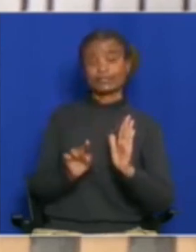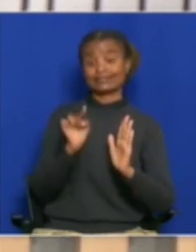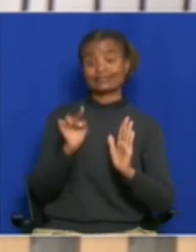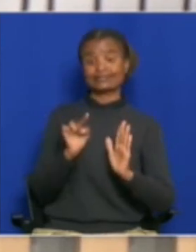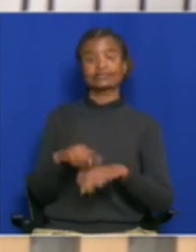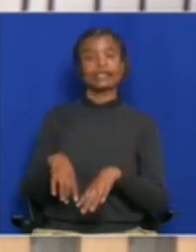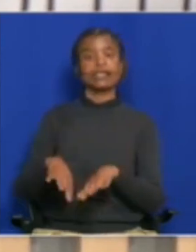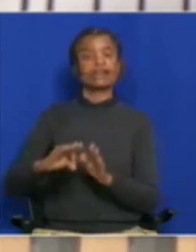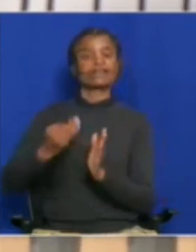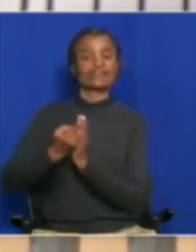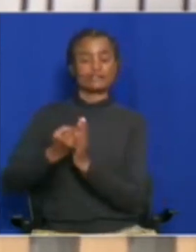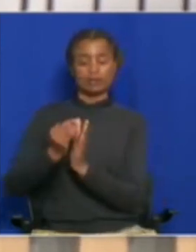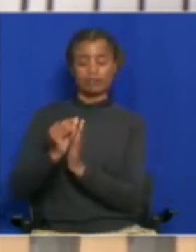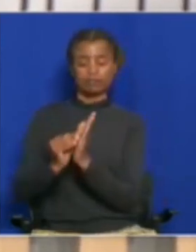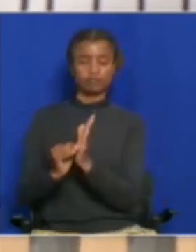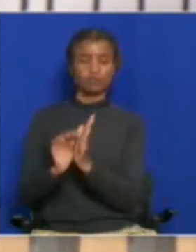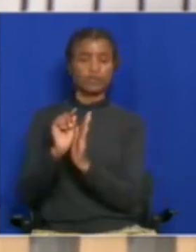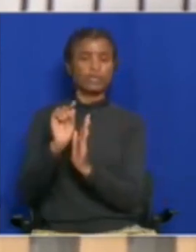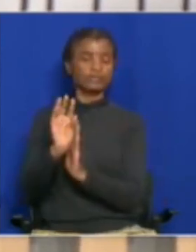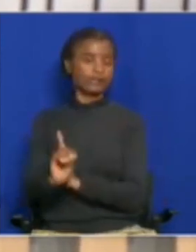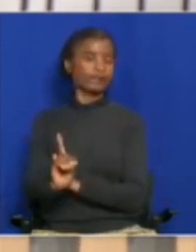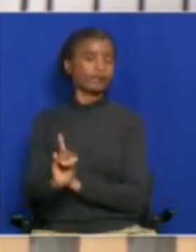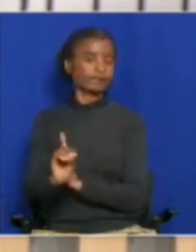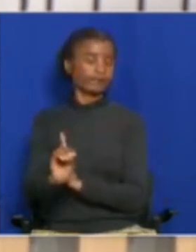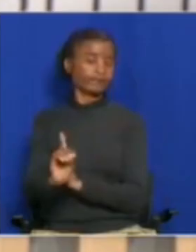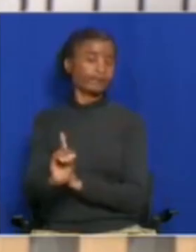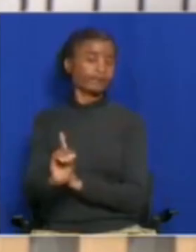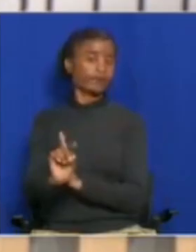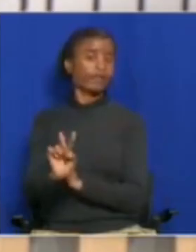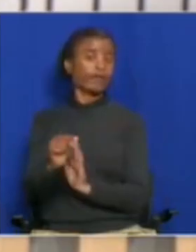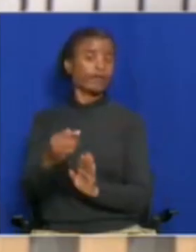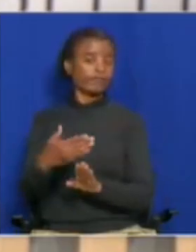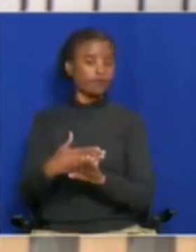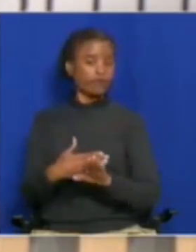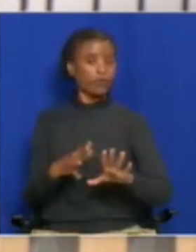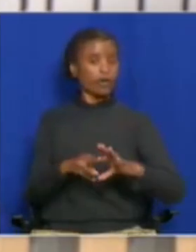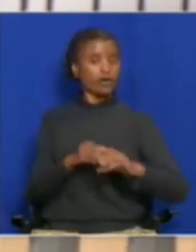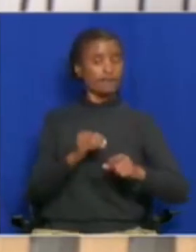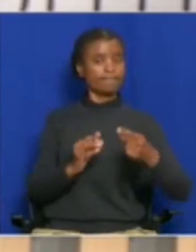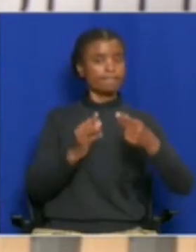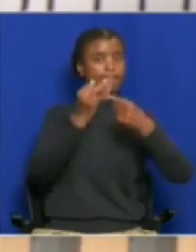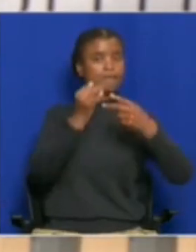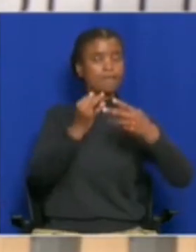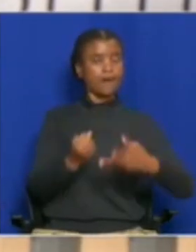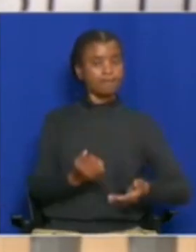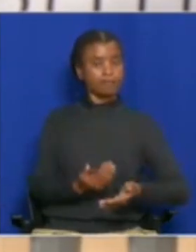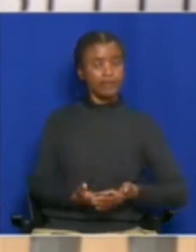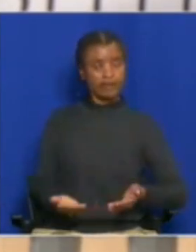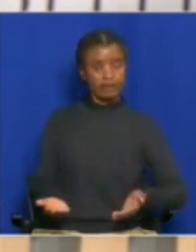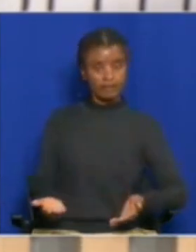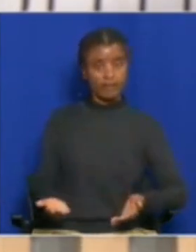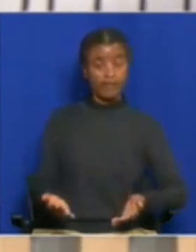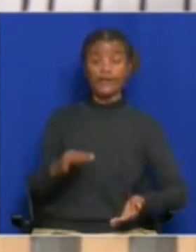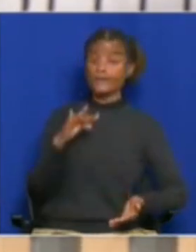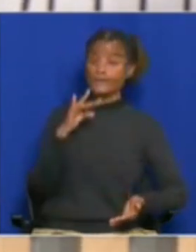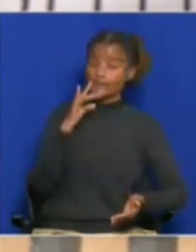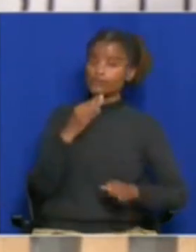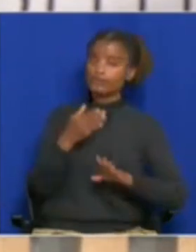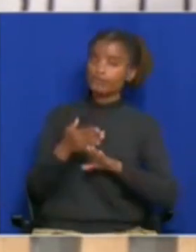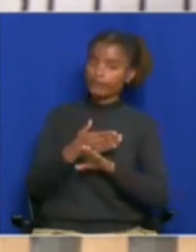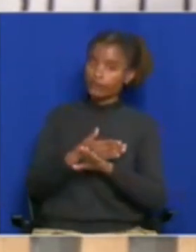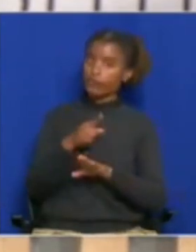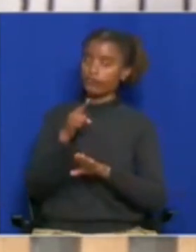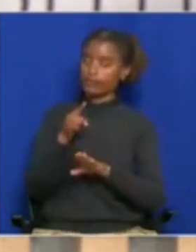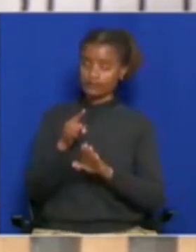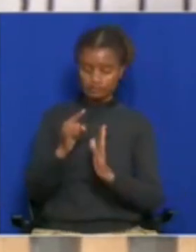before certain outcomes are achieved, you would understand that they have to be satisfied independently